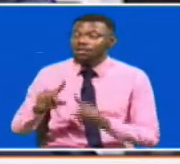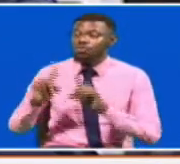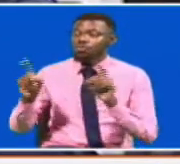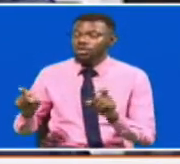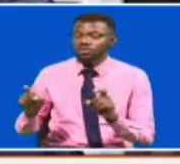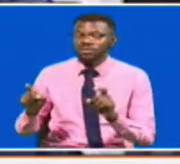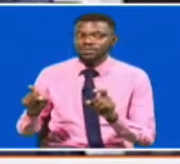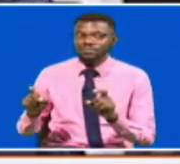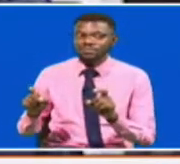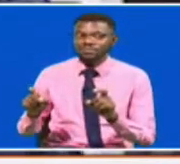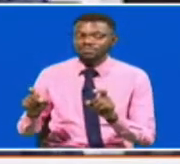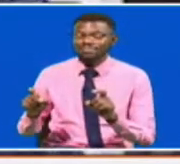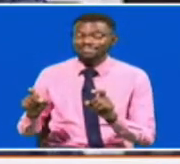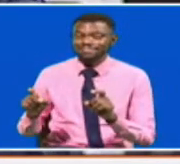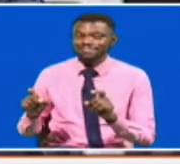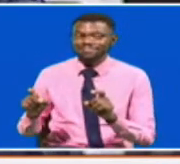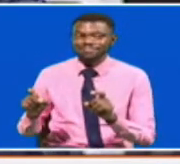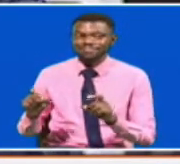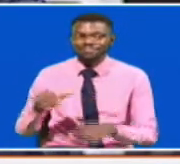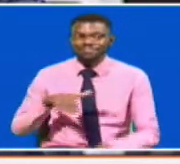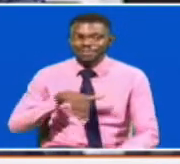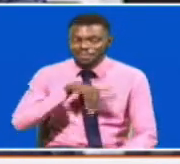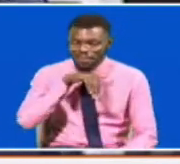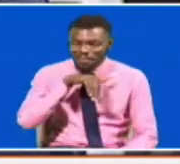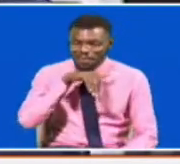deliberately, Baba